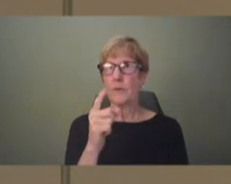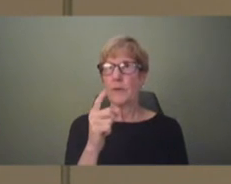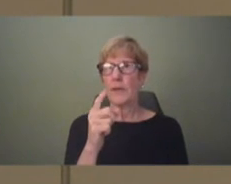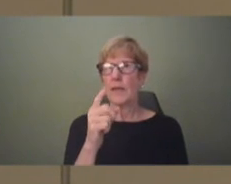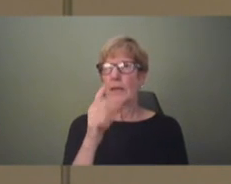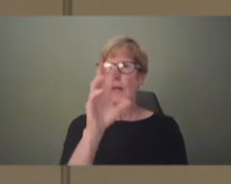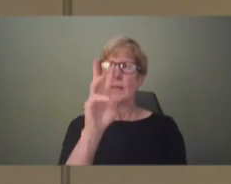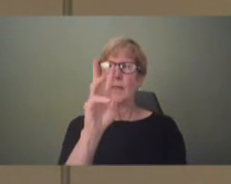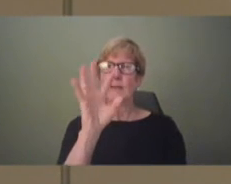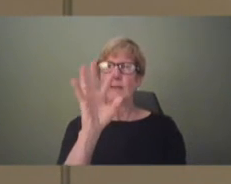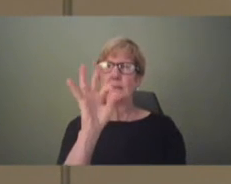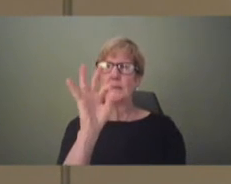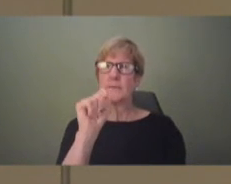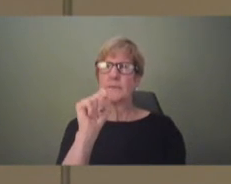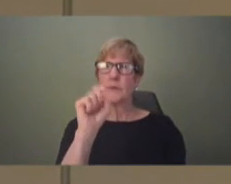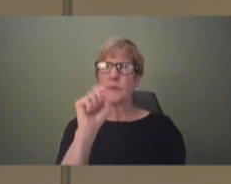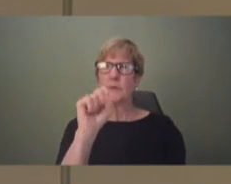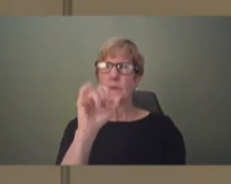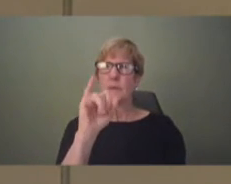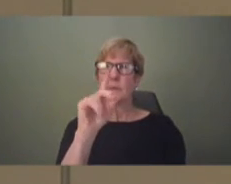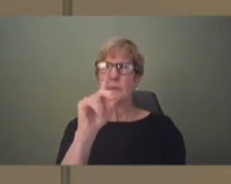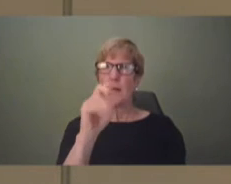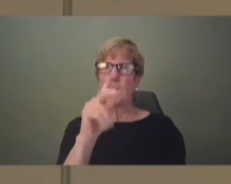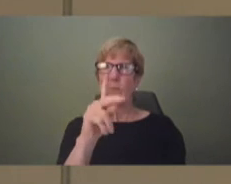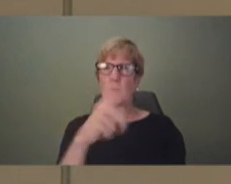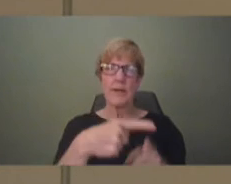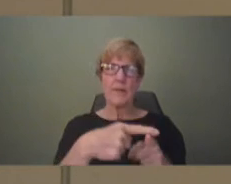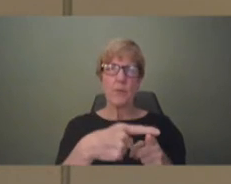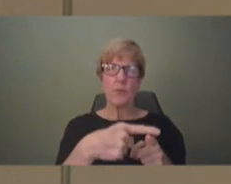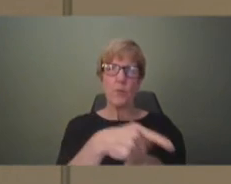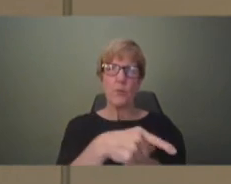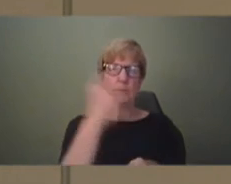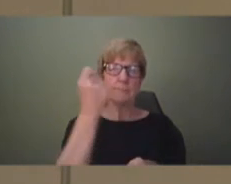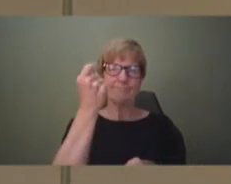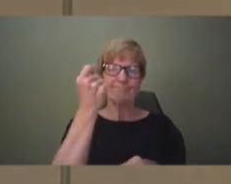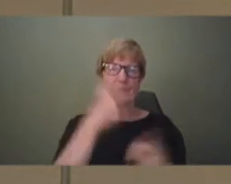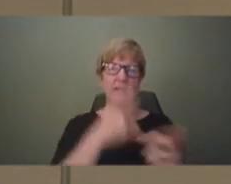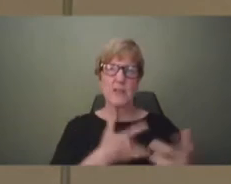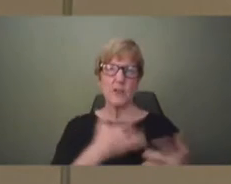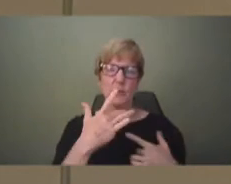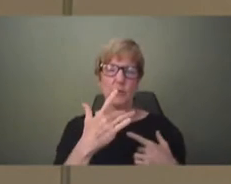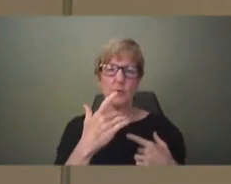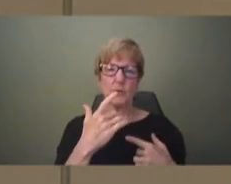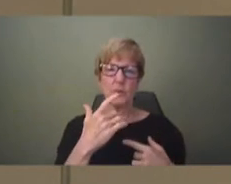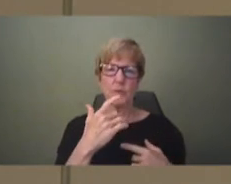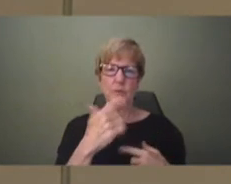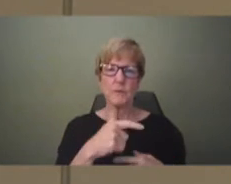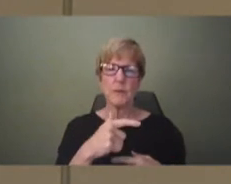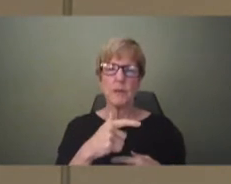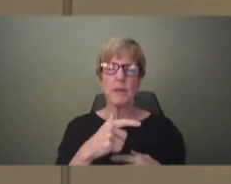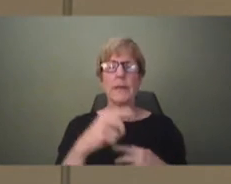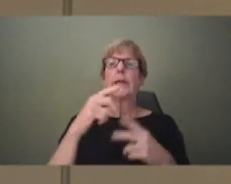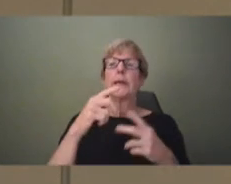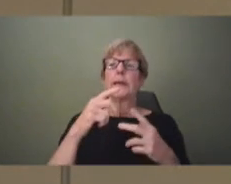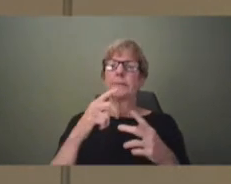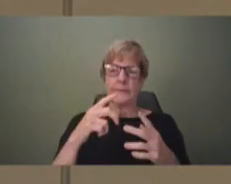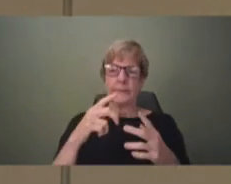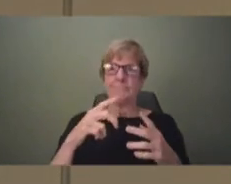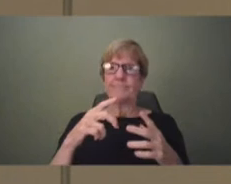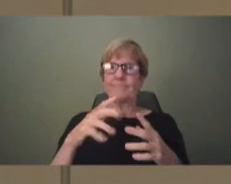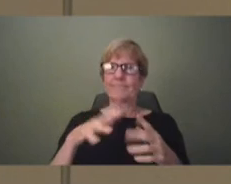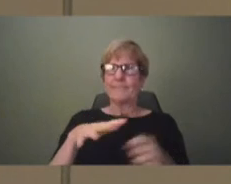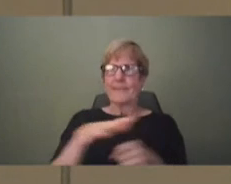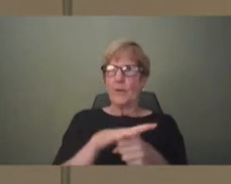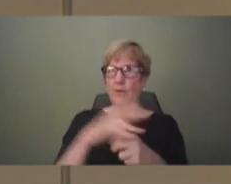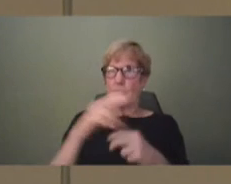sidewalks um at the corner and I understand about the the concerns around the buildable area I'm wondering